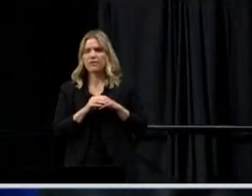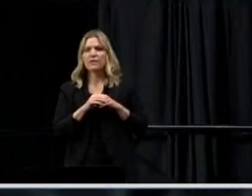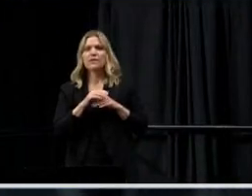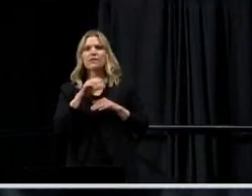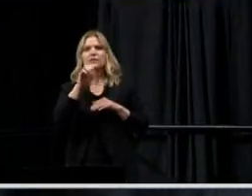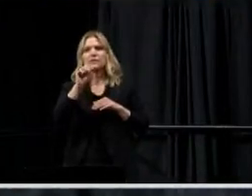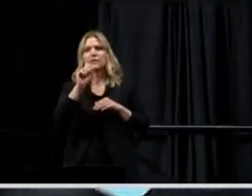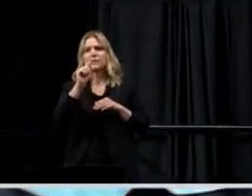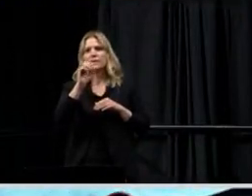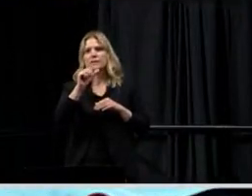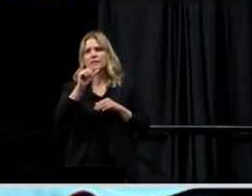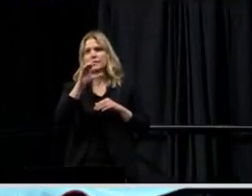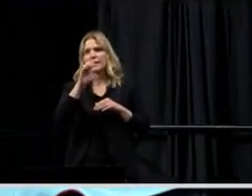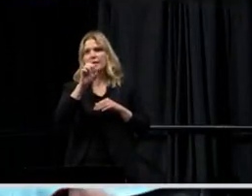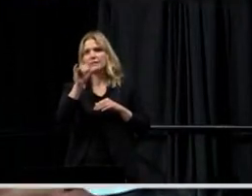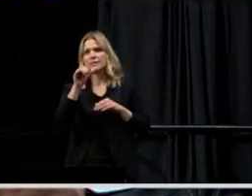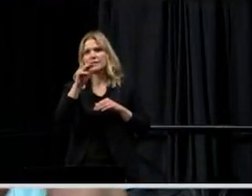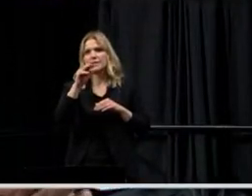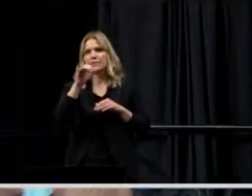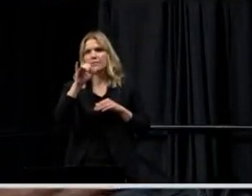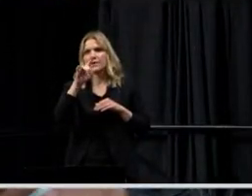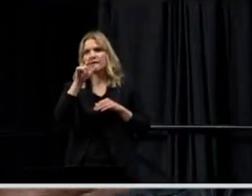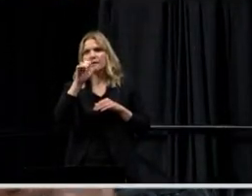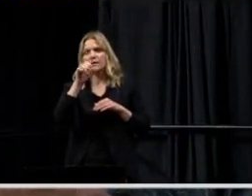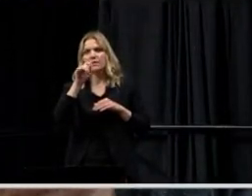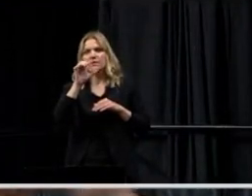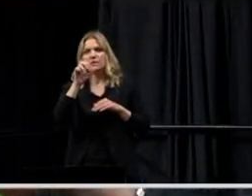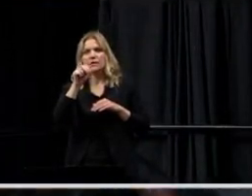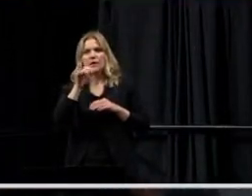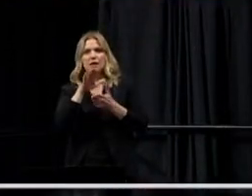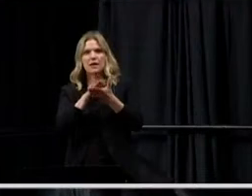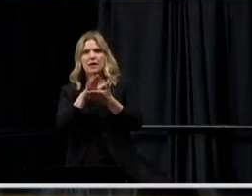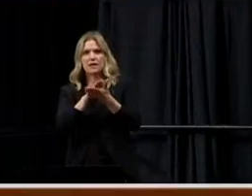Mrs. Stacy Middleton, Medical Academy Principal.